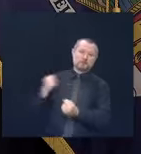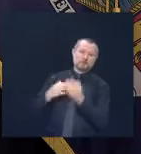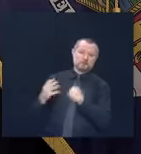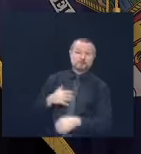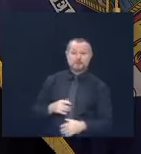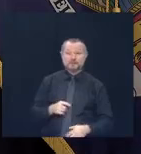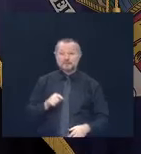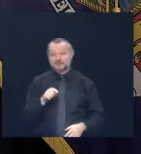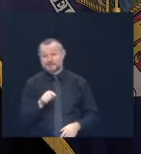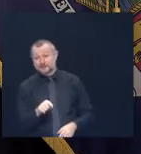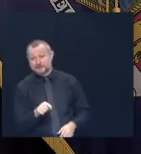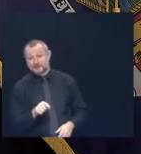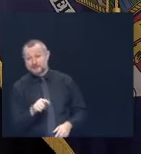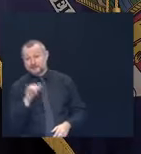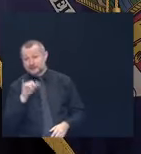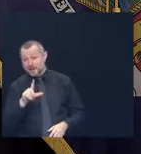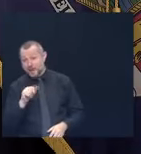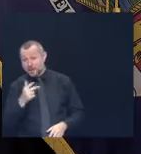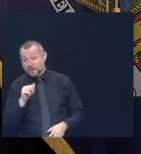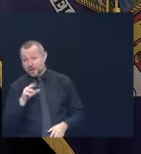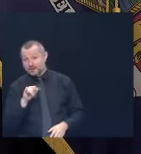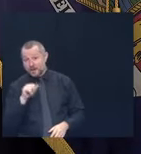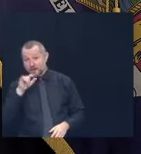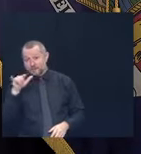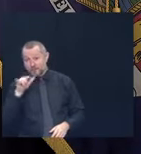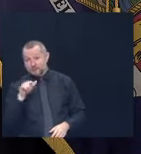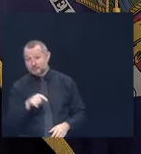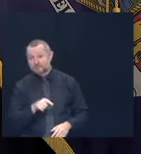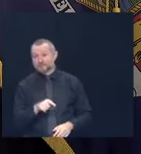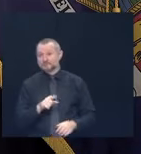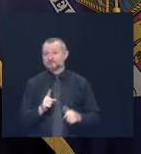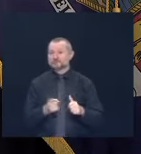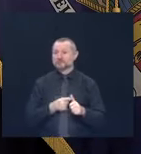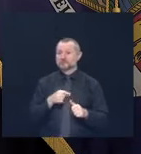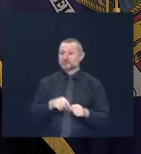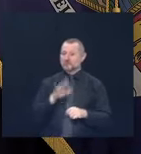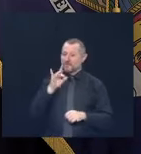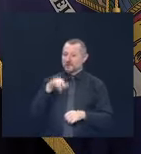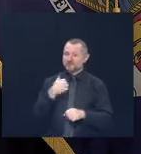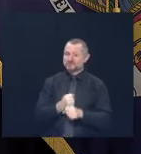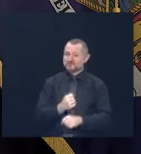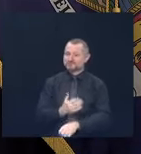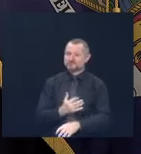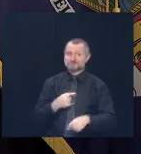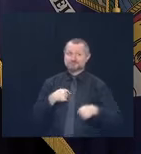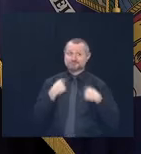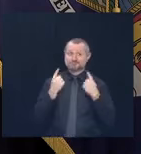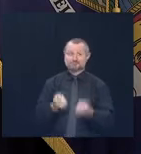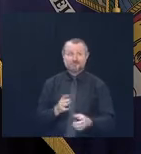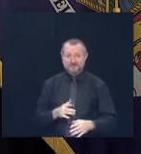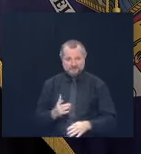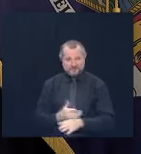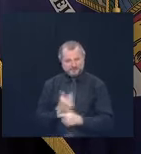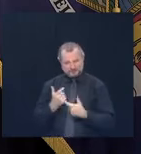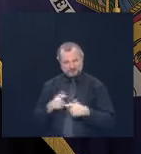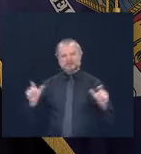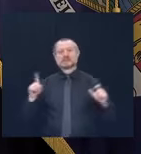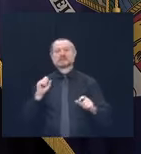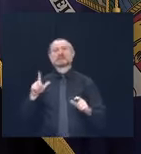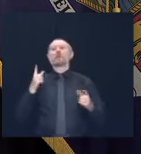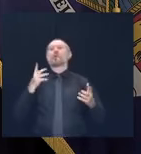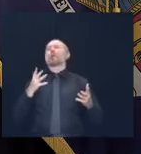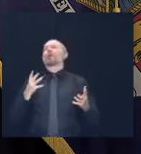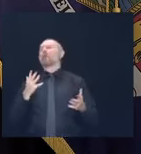in 25 years open in New York City is going to be a very big deal. And the